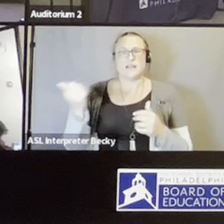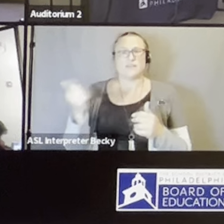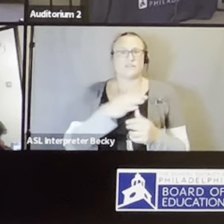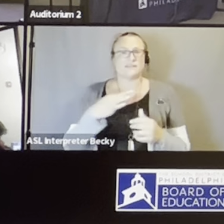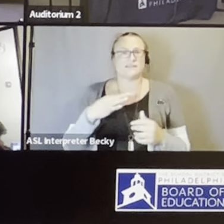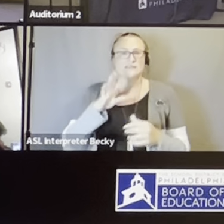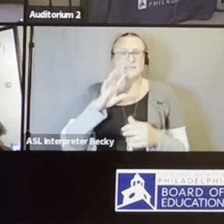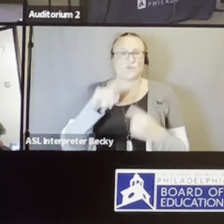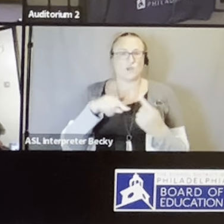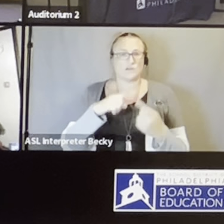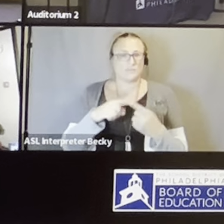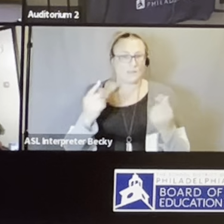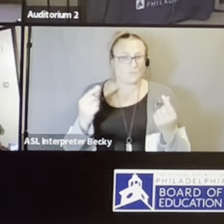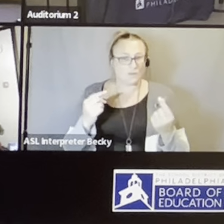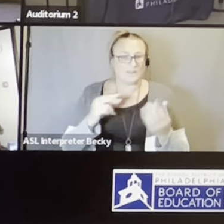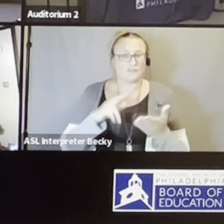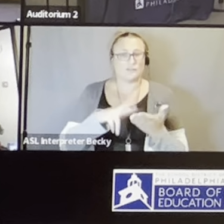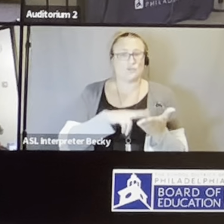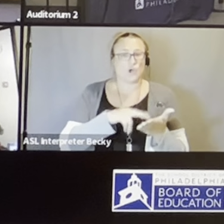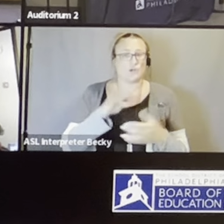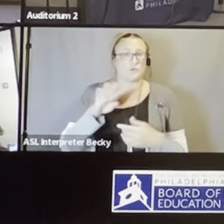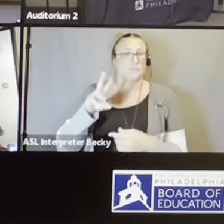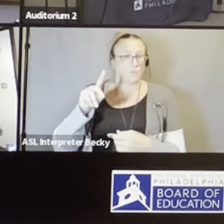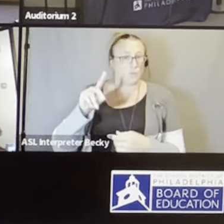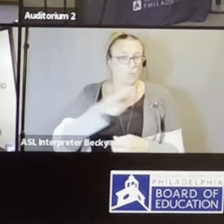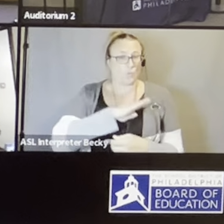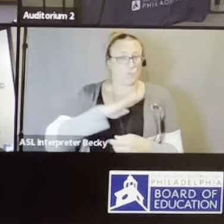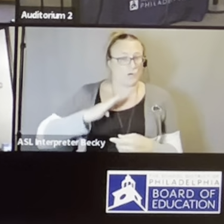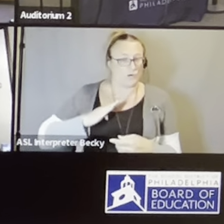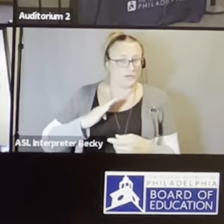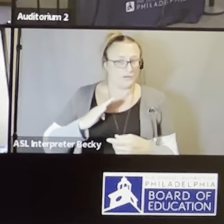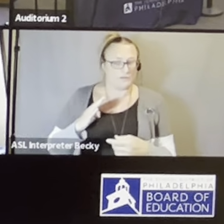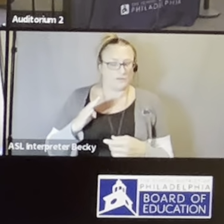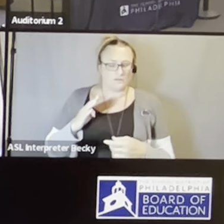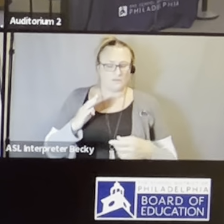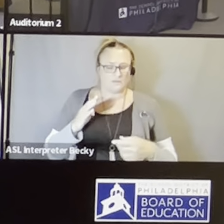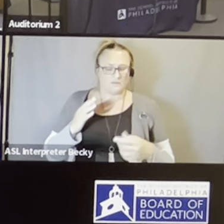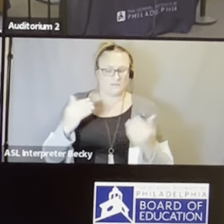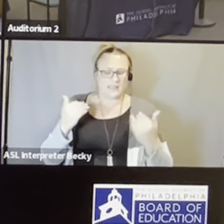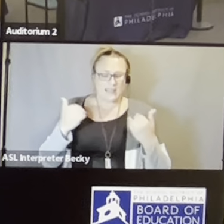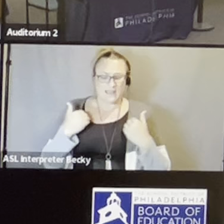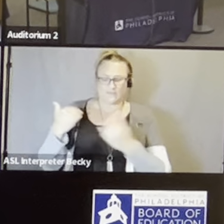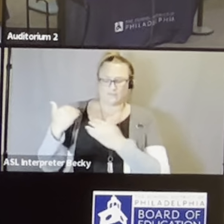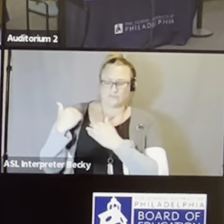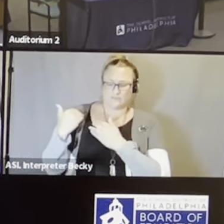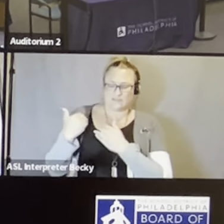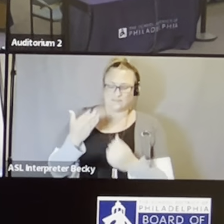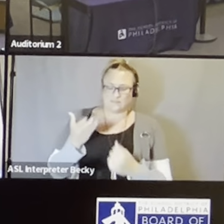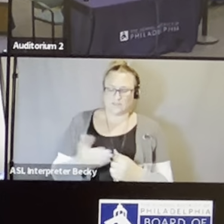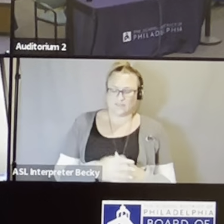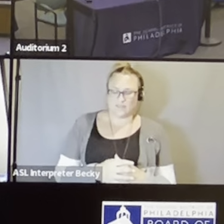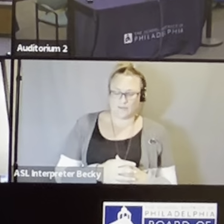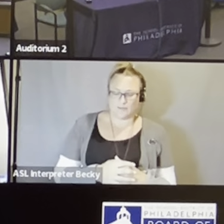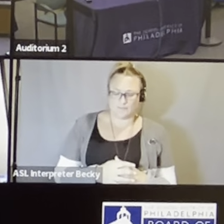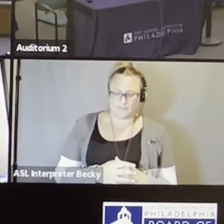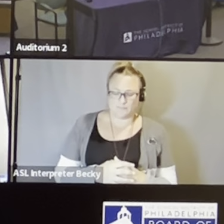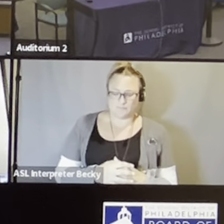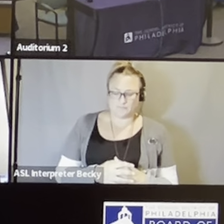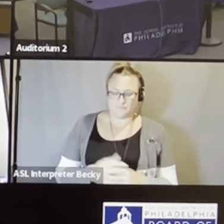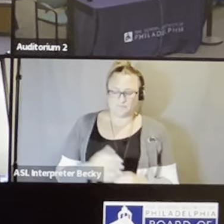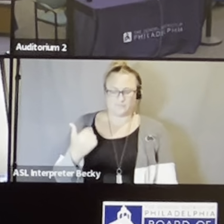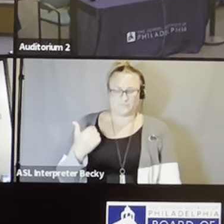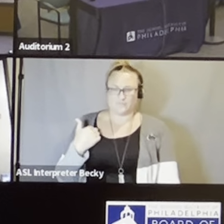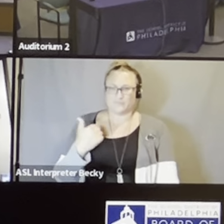board of the charter. And I think there's a level of responsibility I know we have as a board about